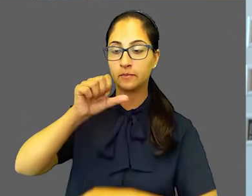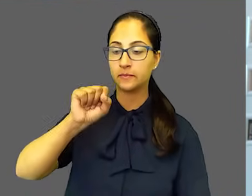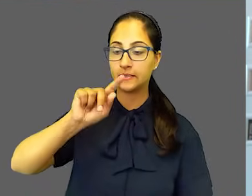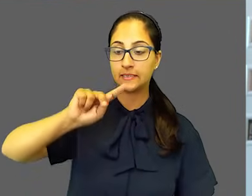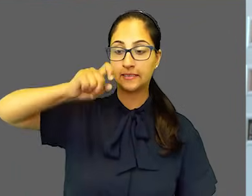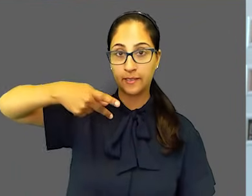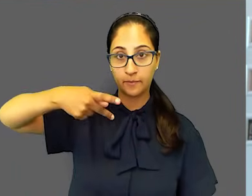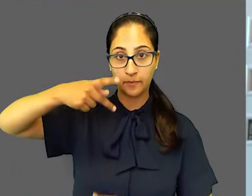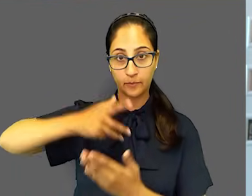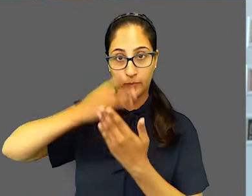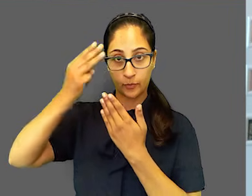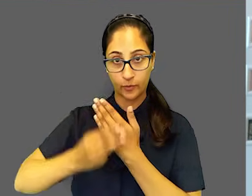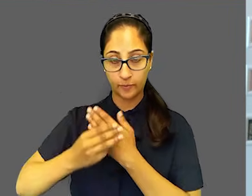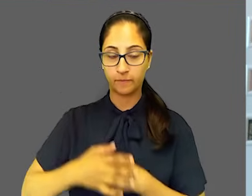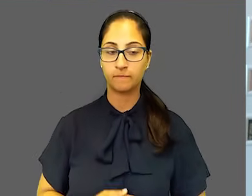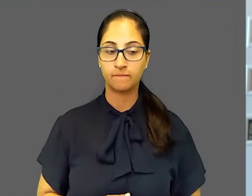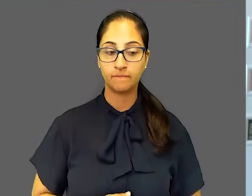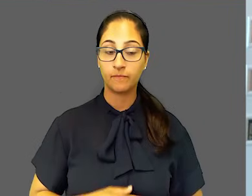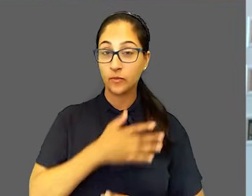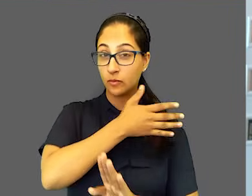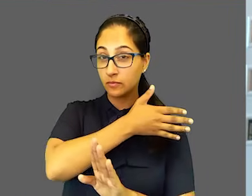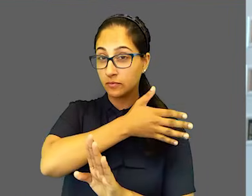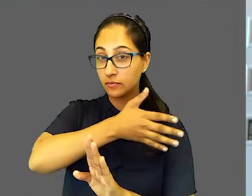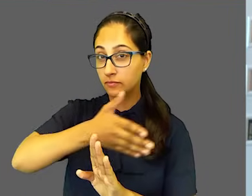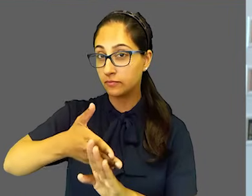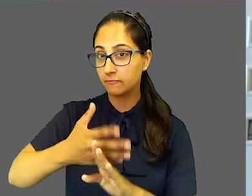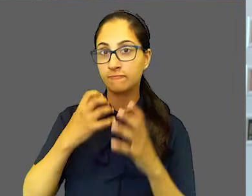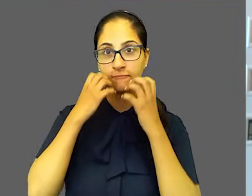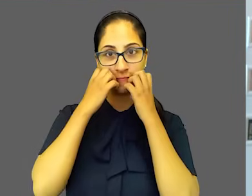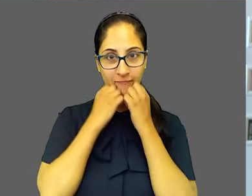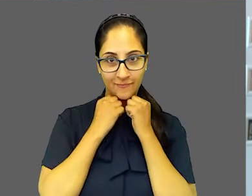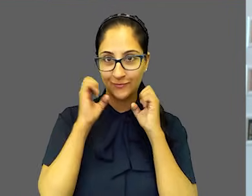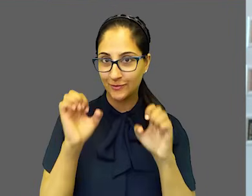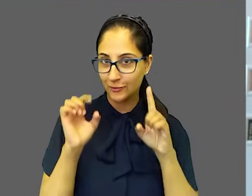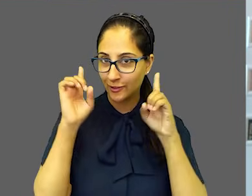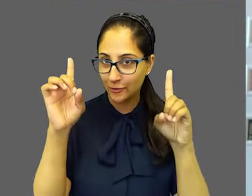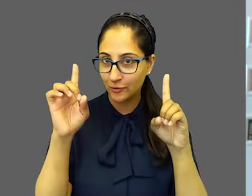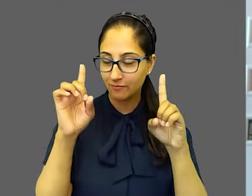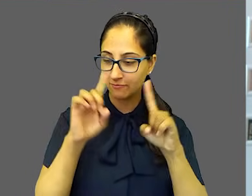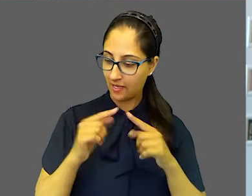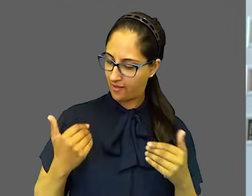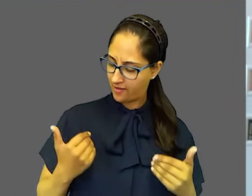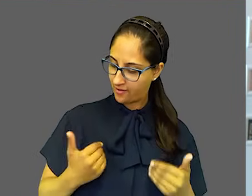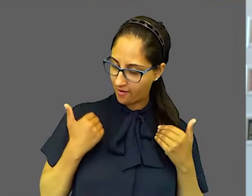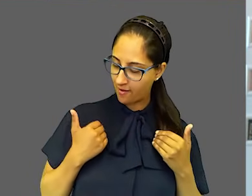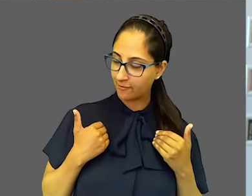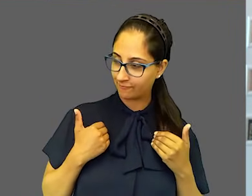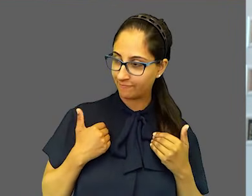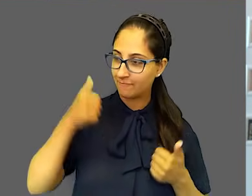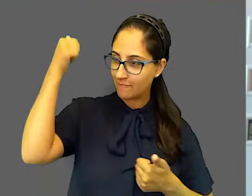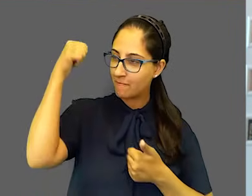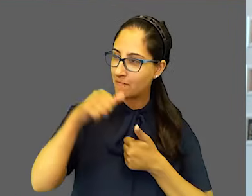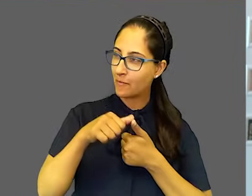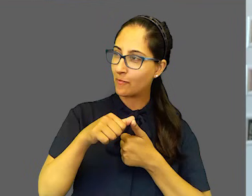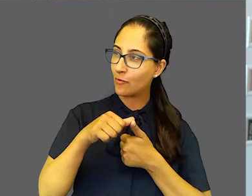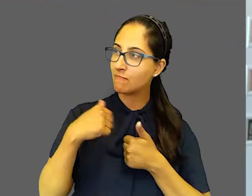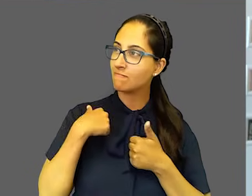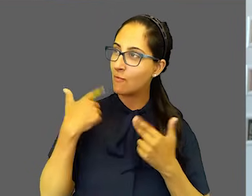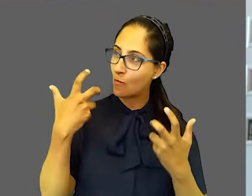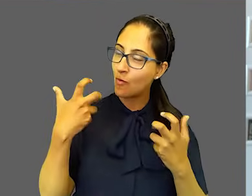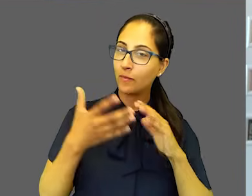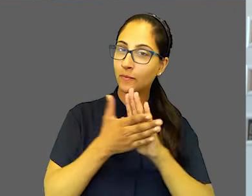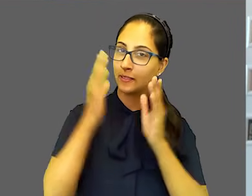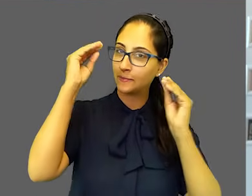to me. I have known that I've wanted to be a teacher since I was really young. And so education is